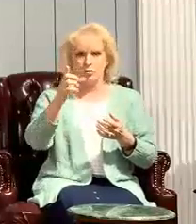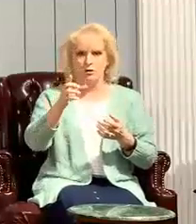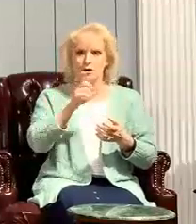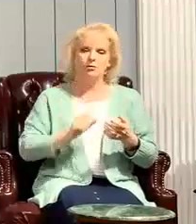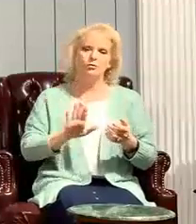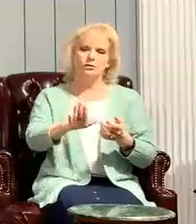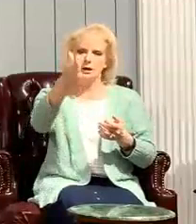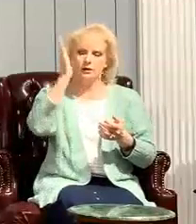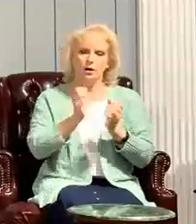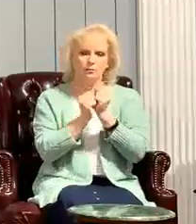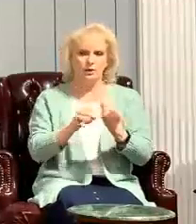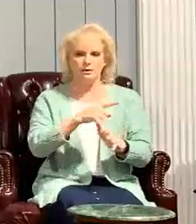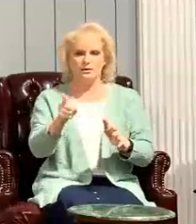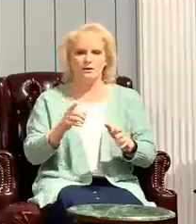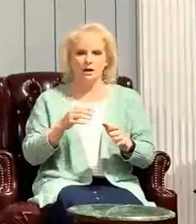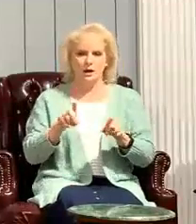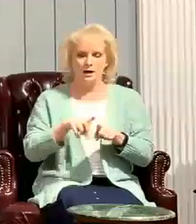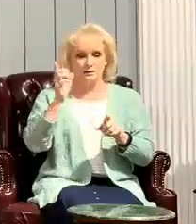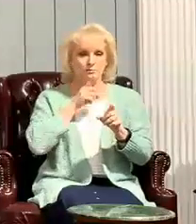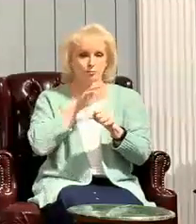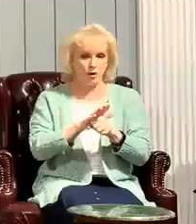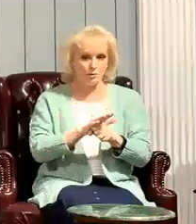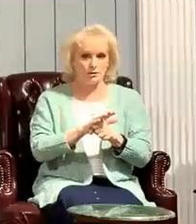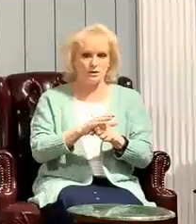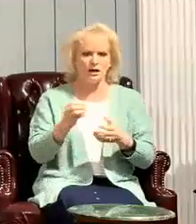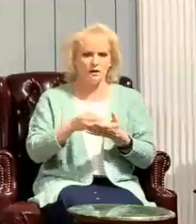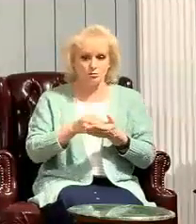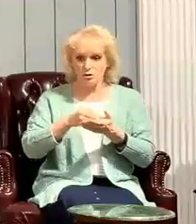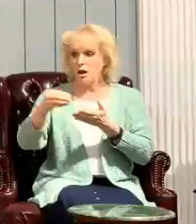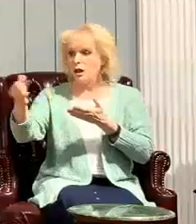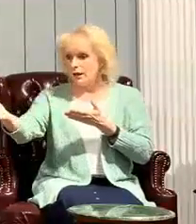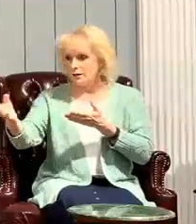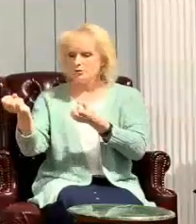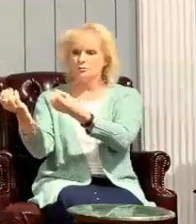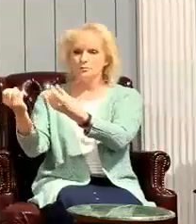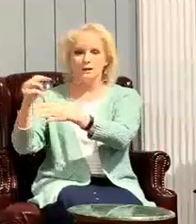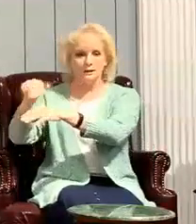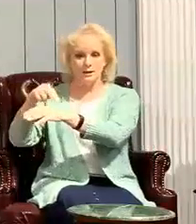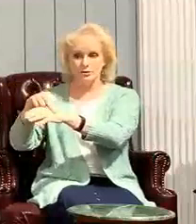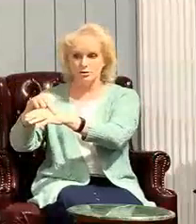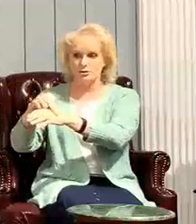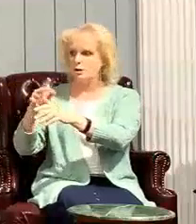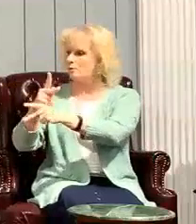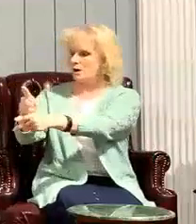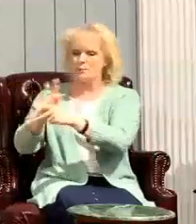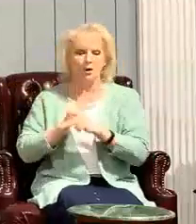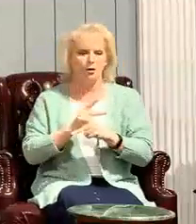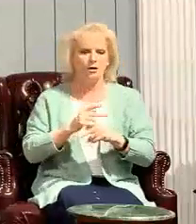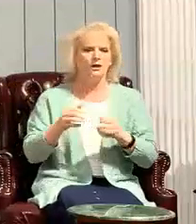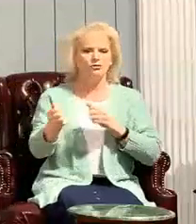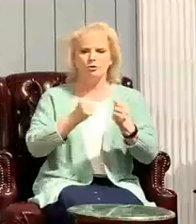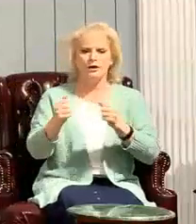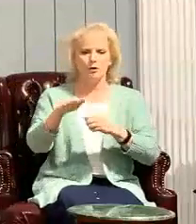God blesseth thee, as he promised thee, and thou shalt lend unto many nations, but thou shalt not borrow, and thou shalt reign over many nations, but they shall